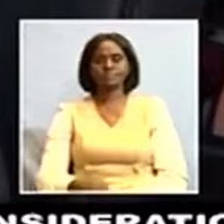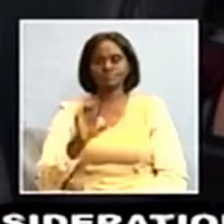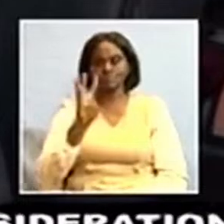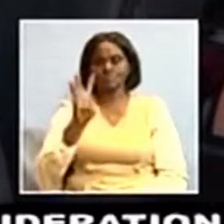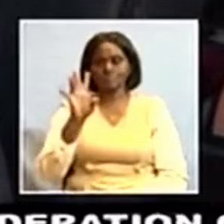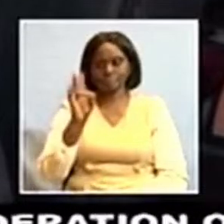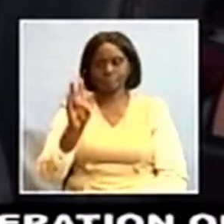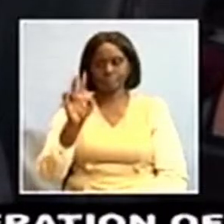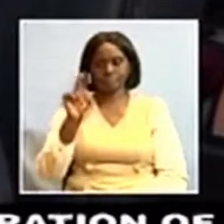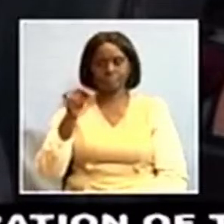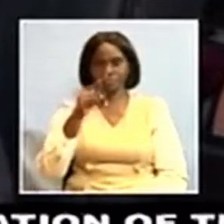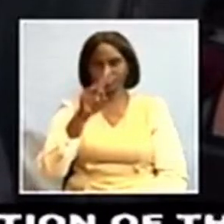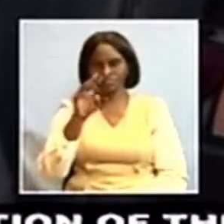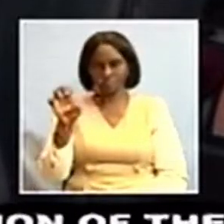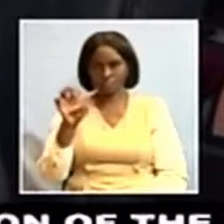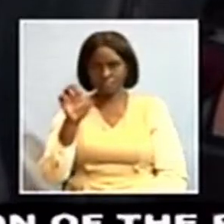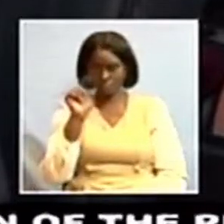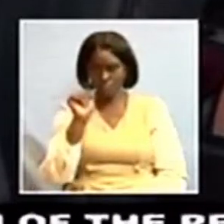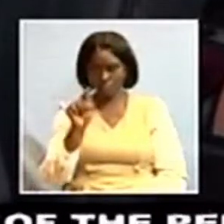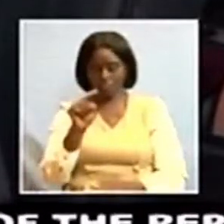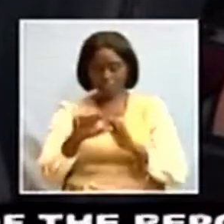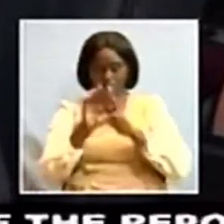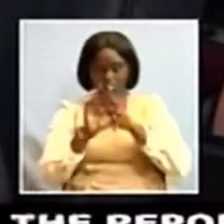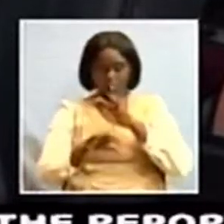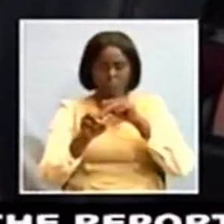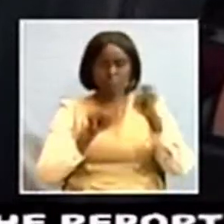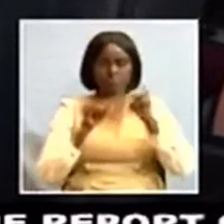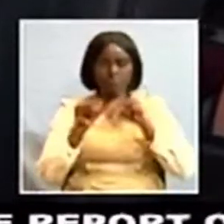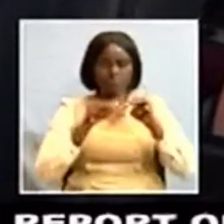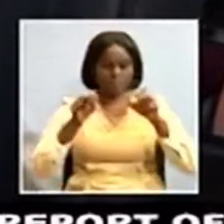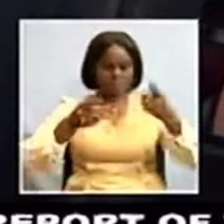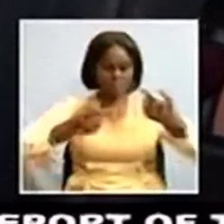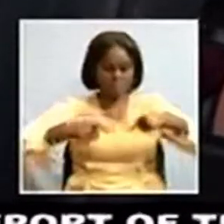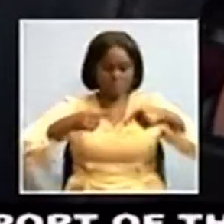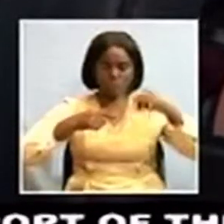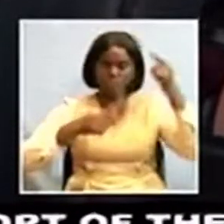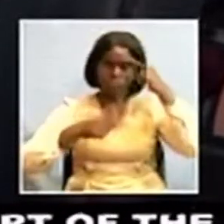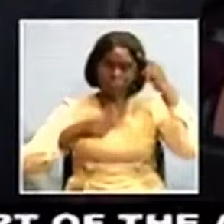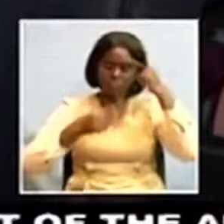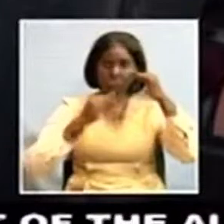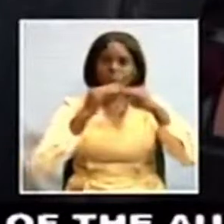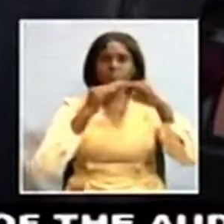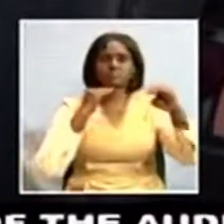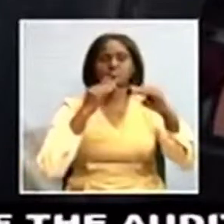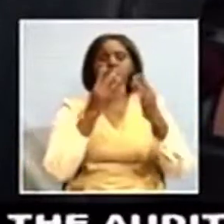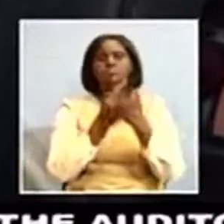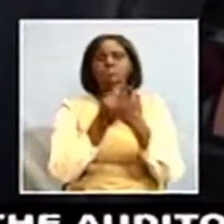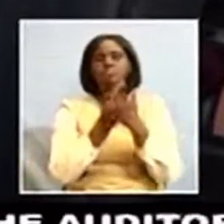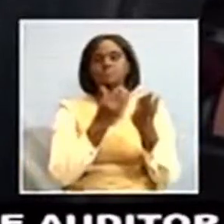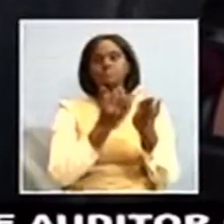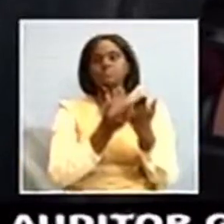57 ngwe. That is under management of Local Government Equalization Fund.